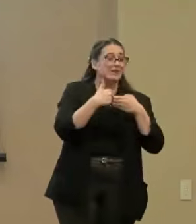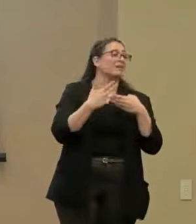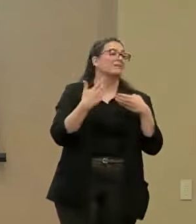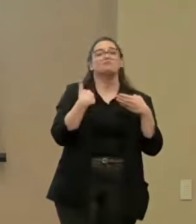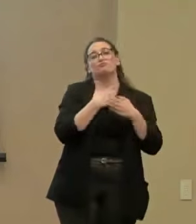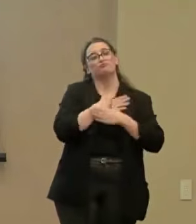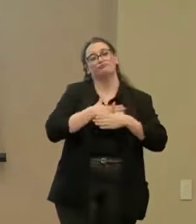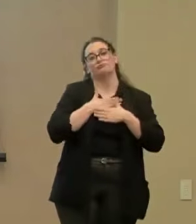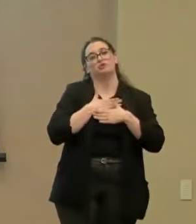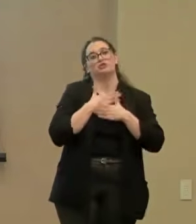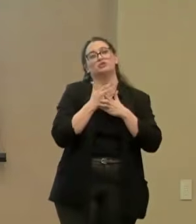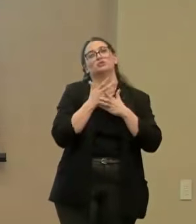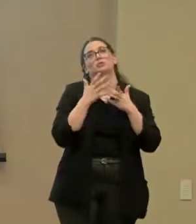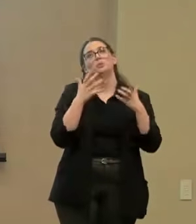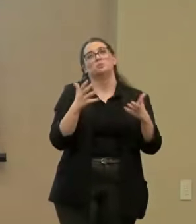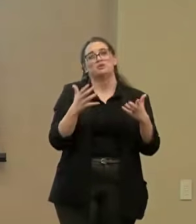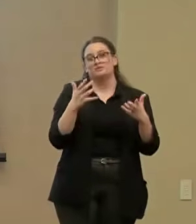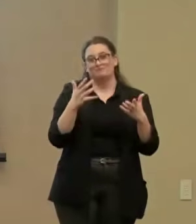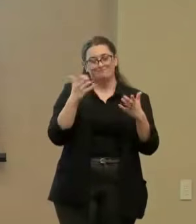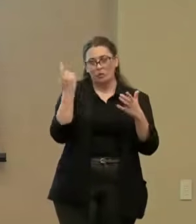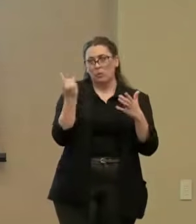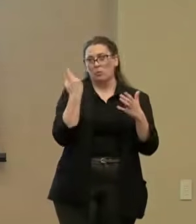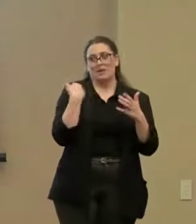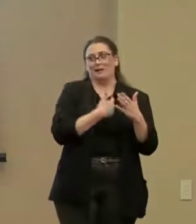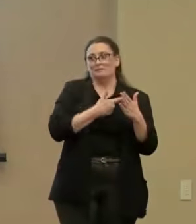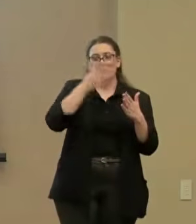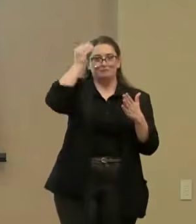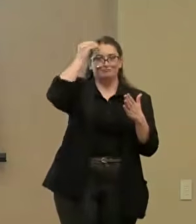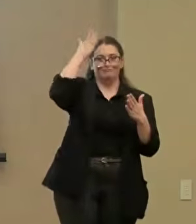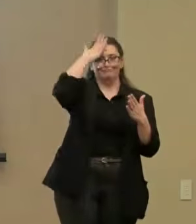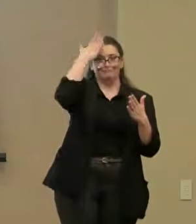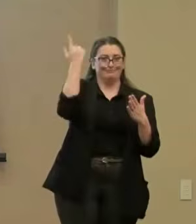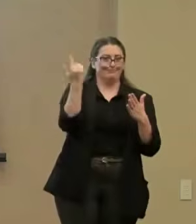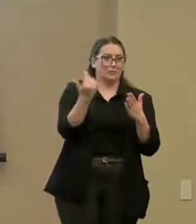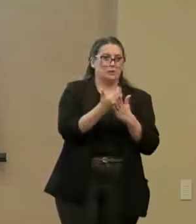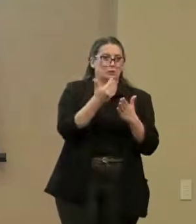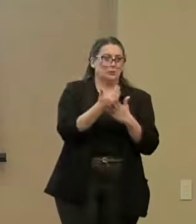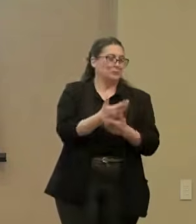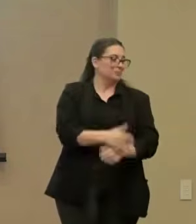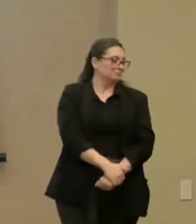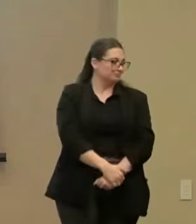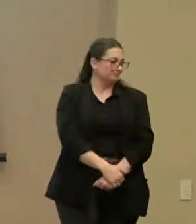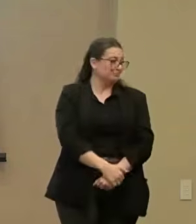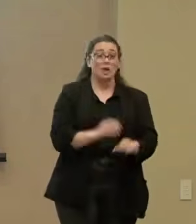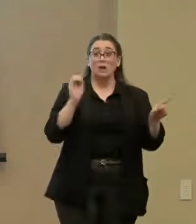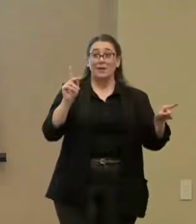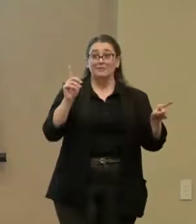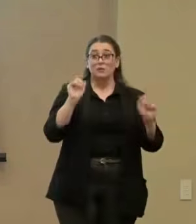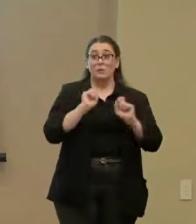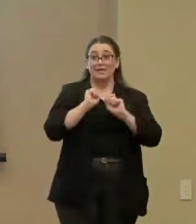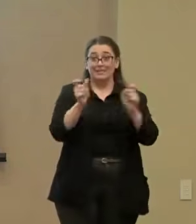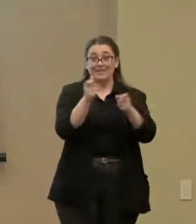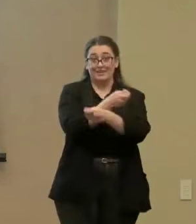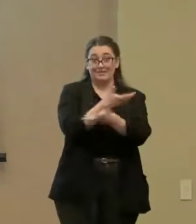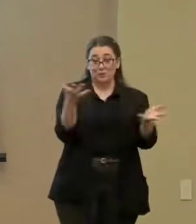We appreciate it. We learn something from you all the time. So we're going to do our giveaway. We're going to have you